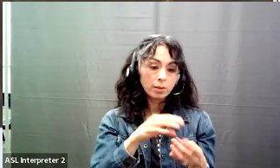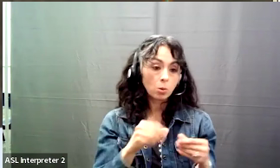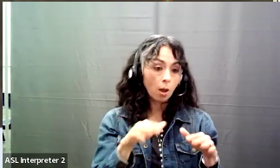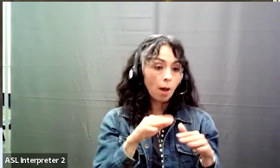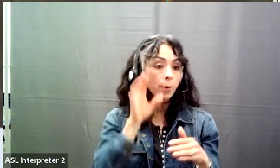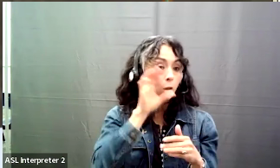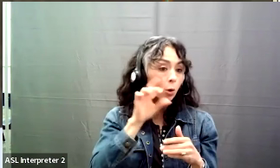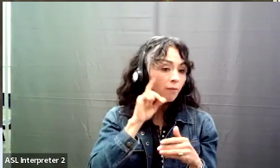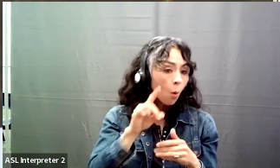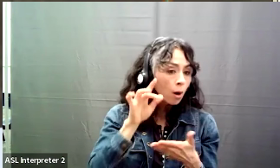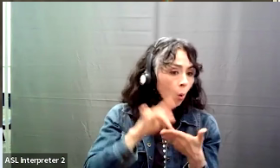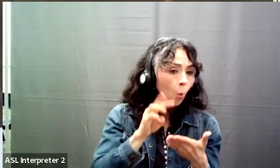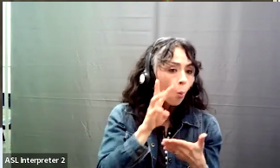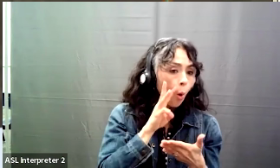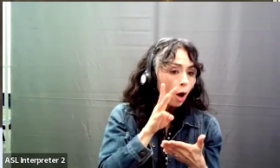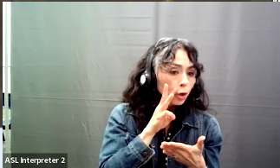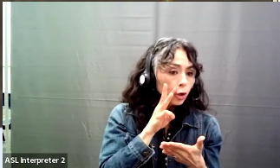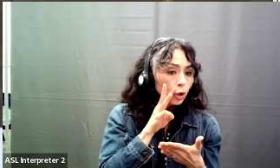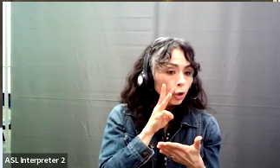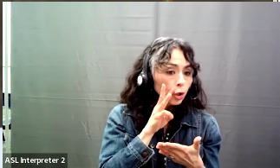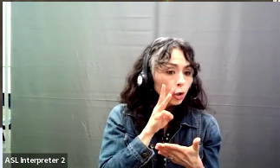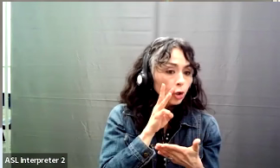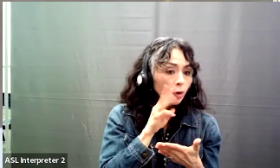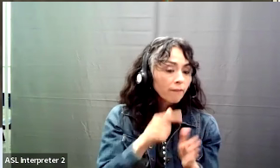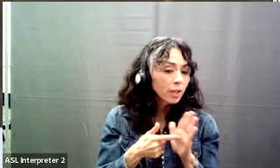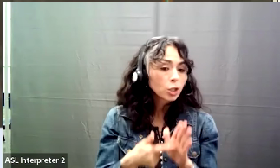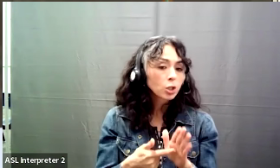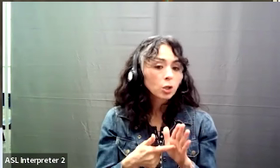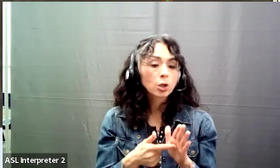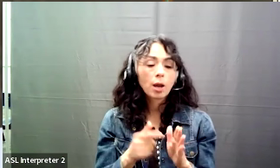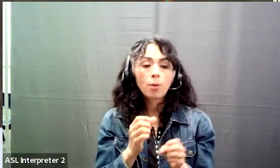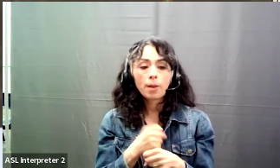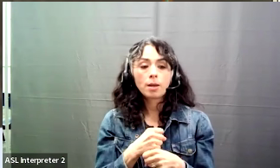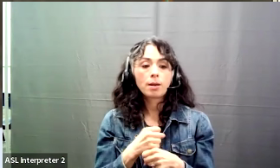water features. I'm going to generate a map of flooding,